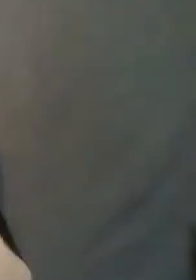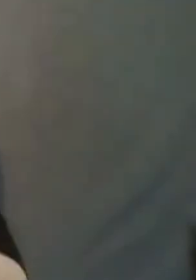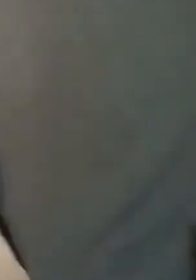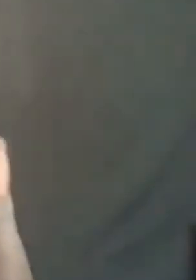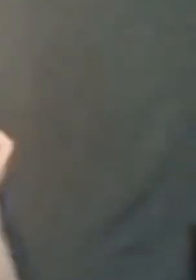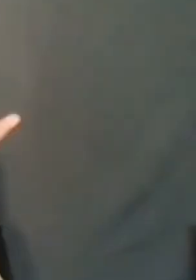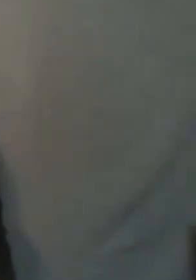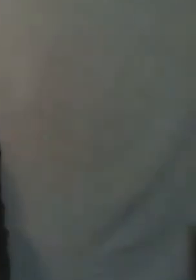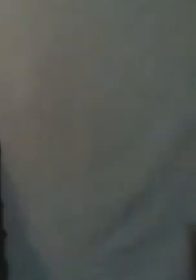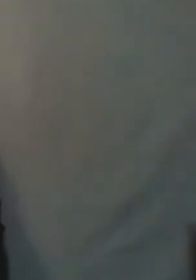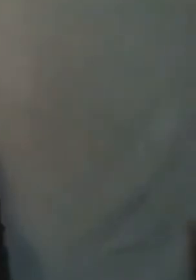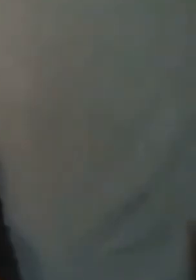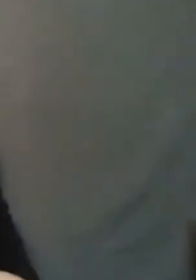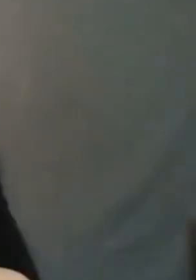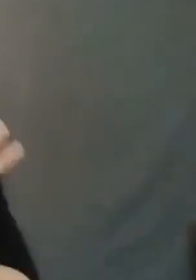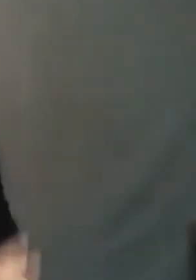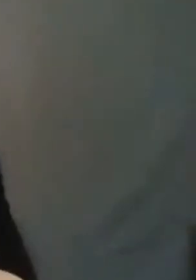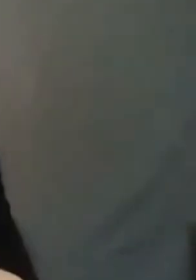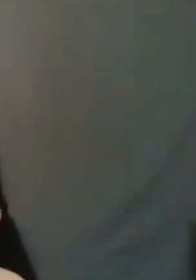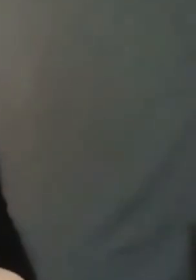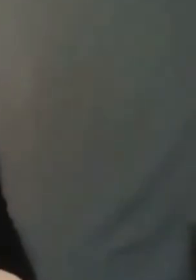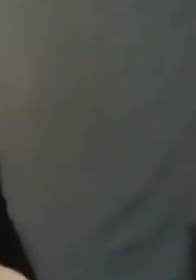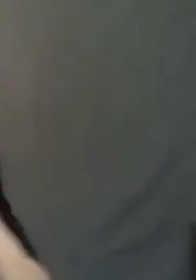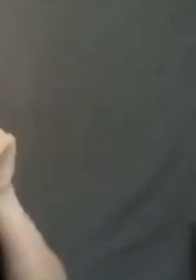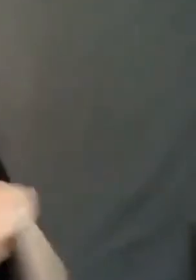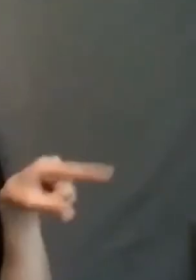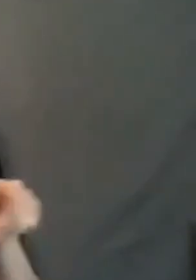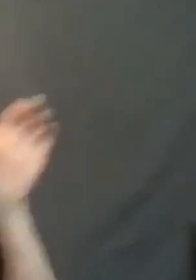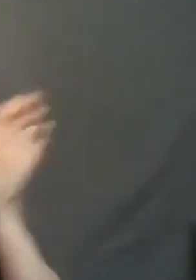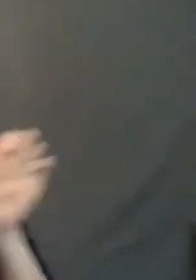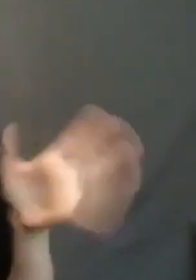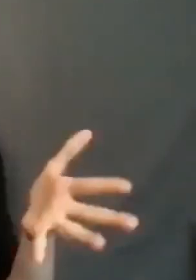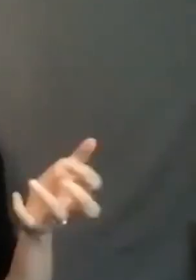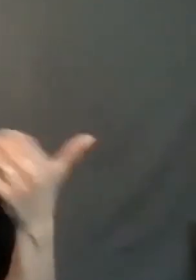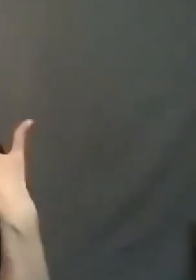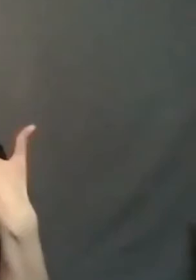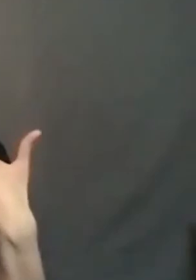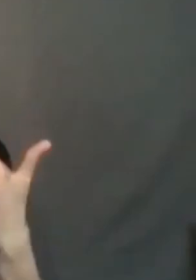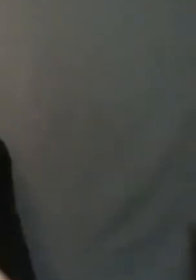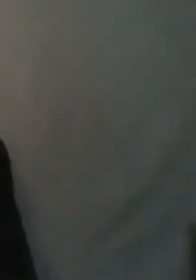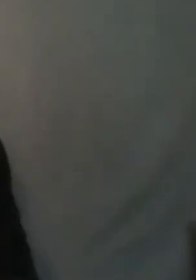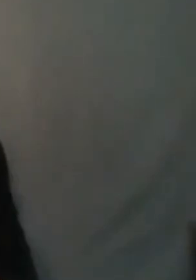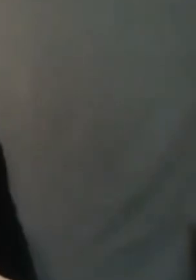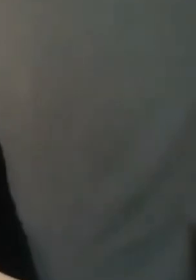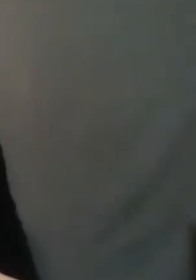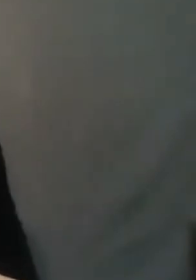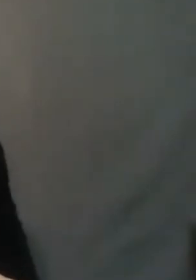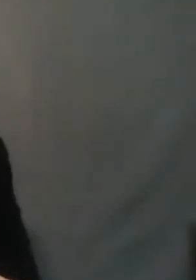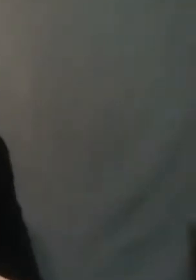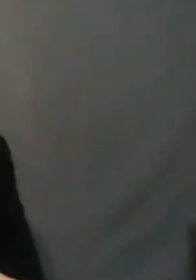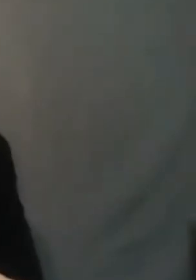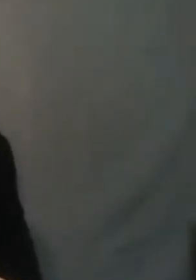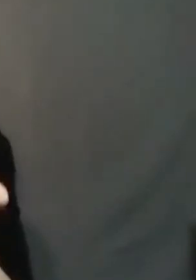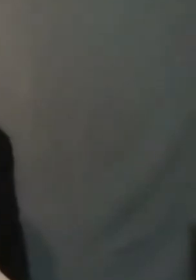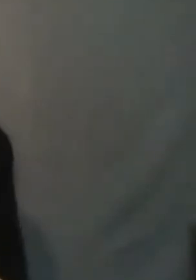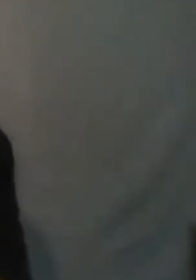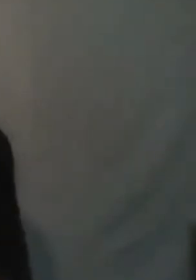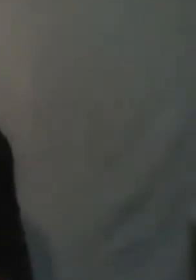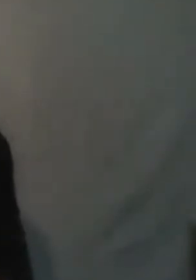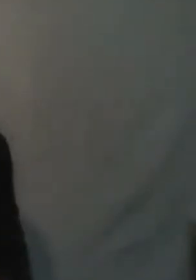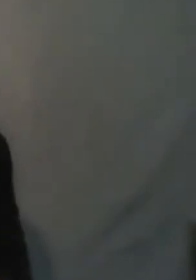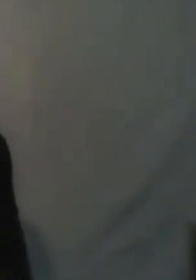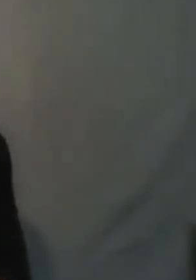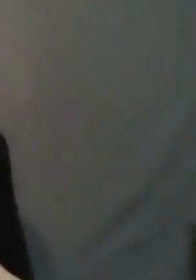to approximate the kind of randomized experiment you would like to have. And you don't have to specify an outcome